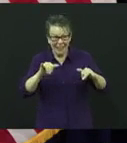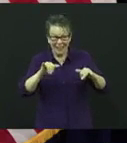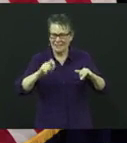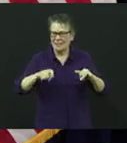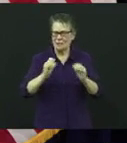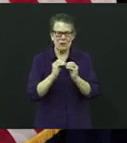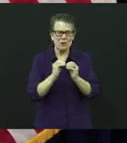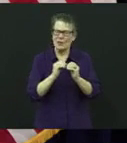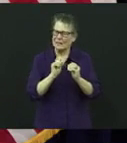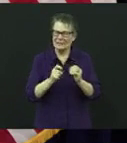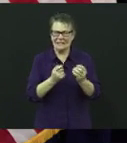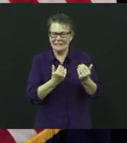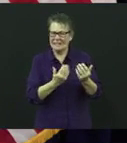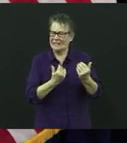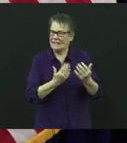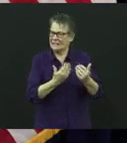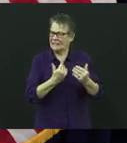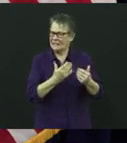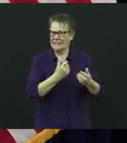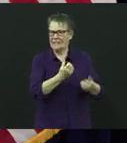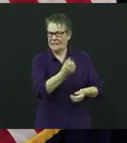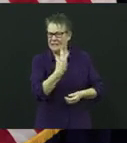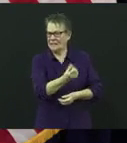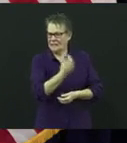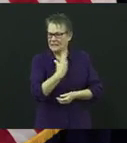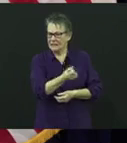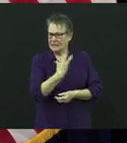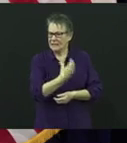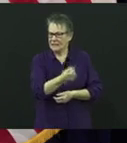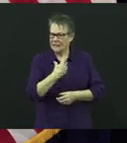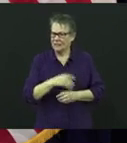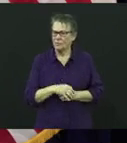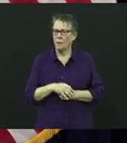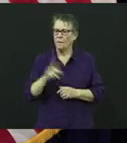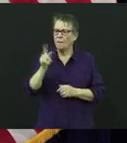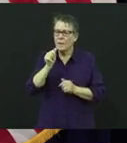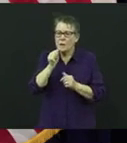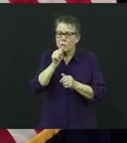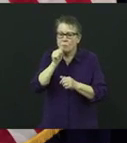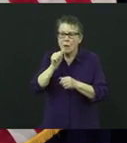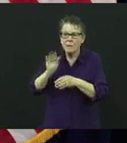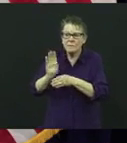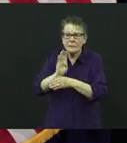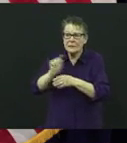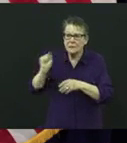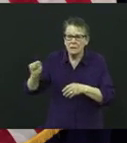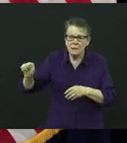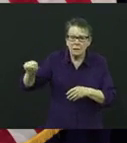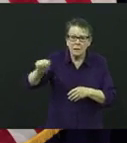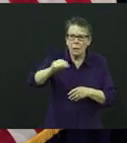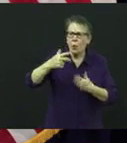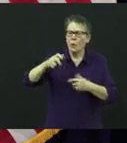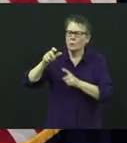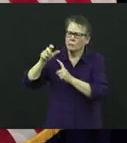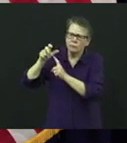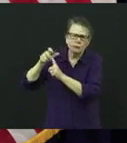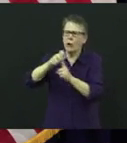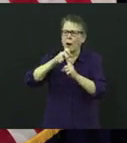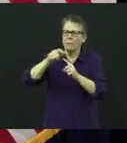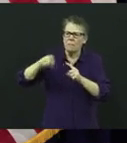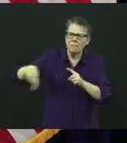general players in our state, including some of New Jersey's legacy companies who have emerged over the past several days